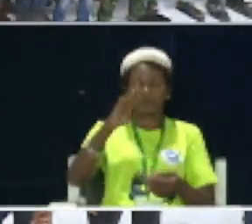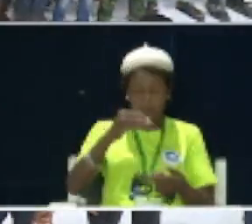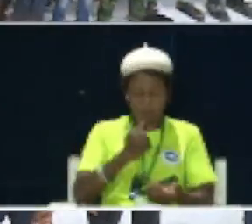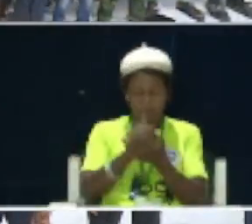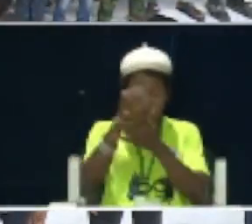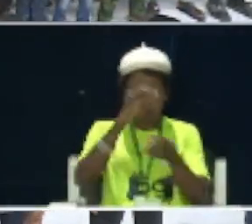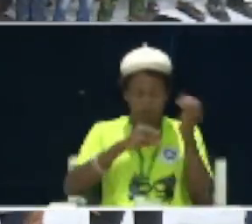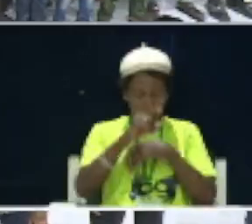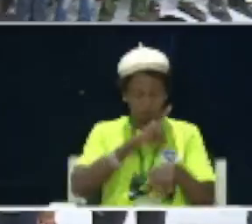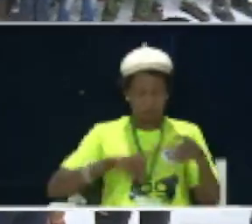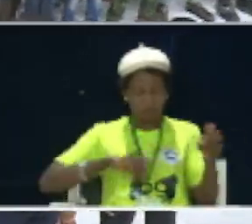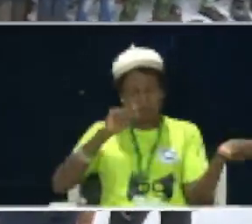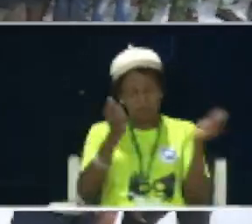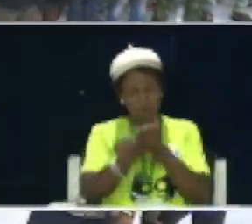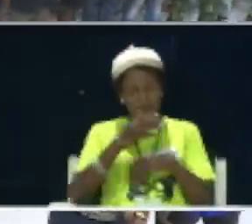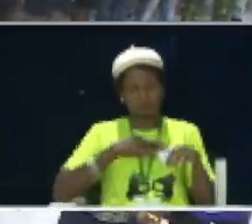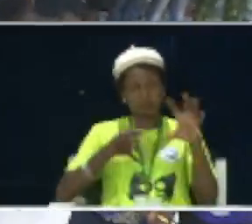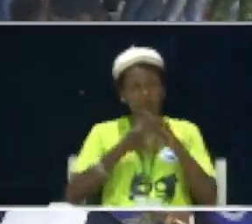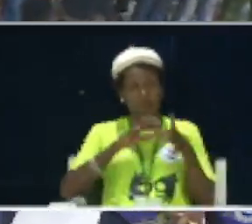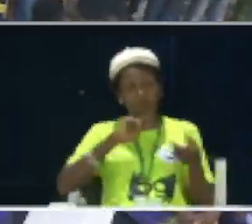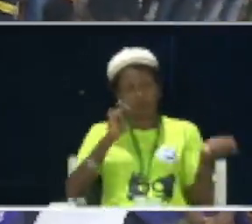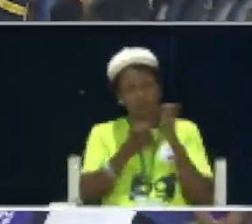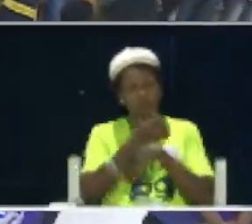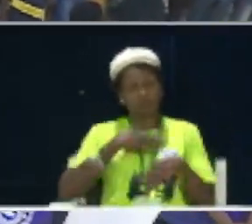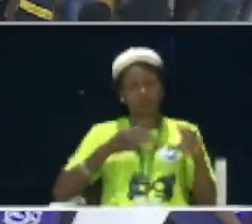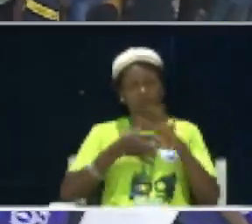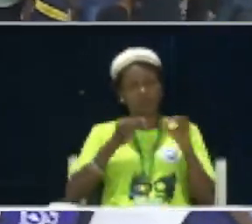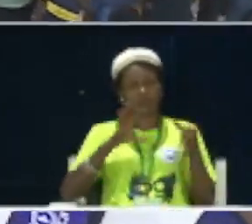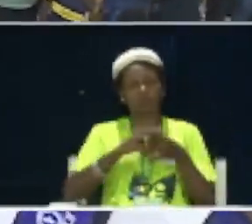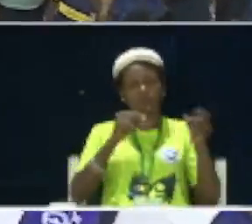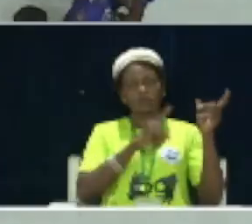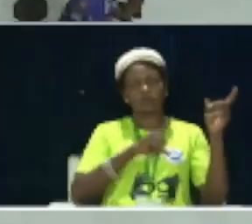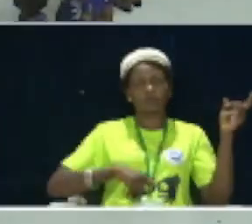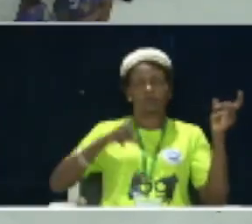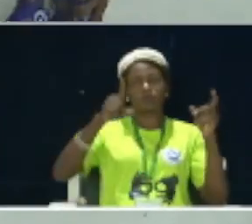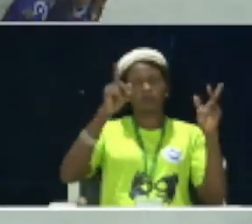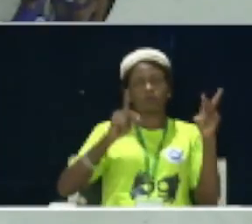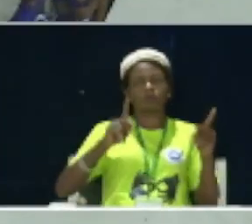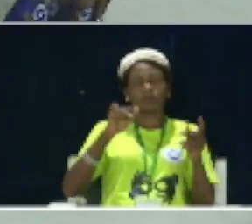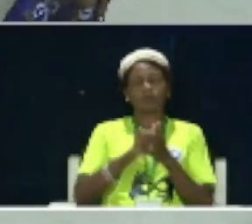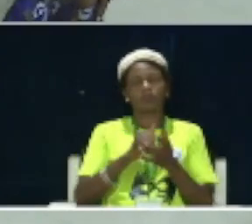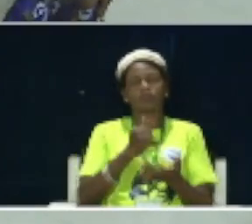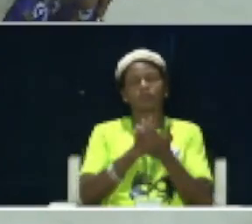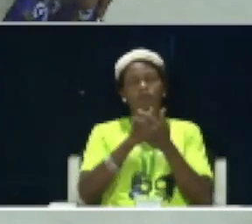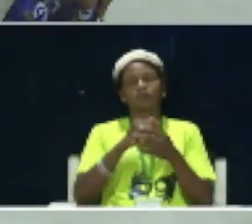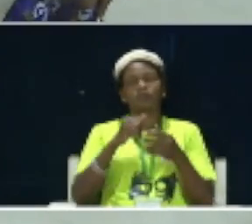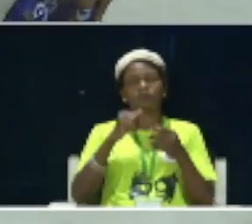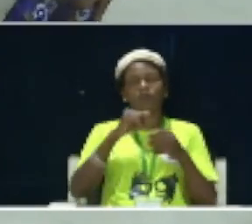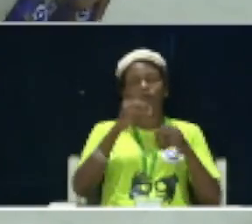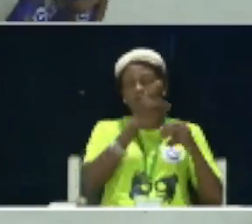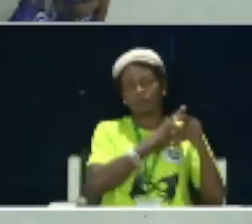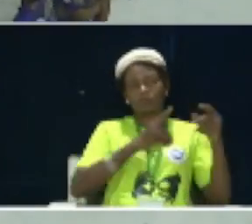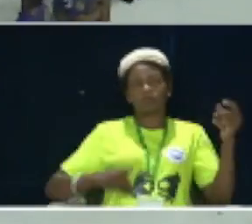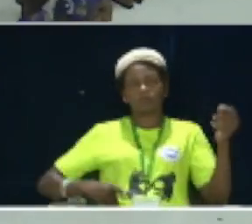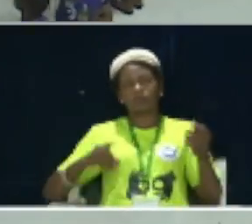Lord. Change my story. Start praying. Change my story, O Lord. You are the one that helped David. You are the one that helped Paul. Help me, O